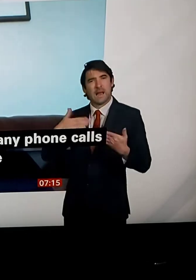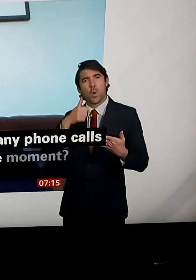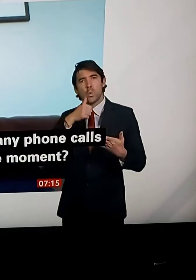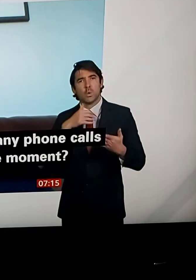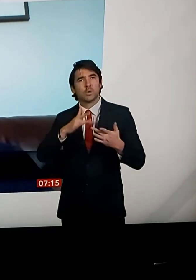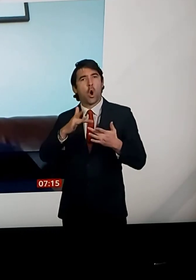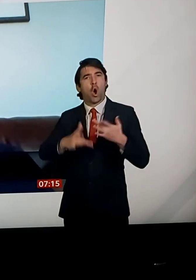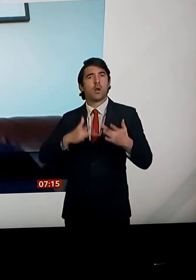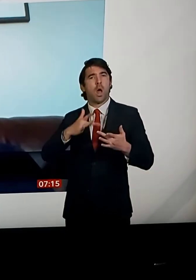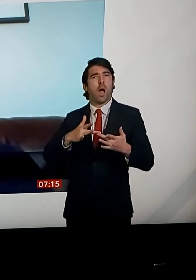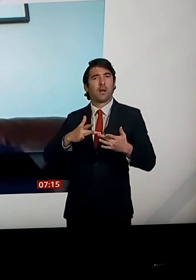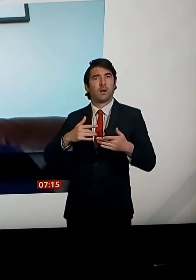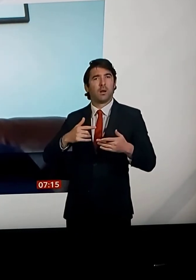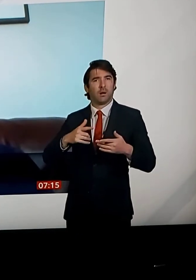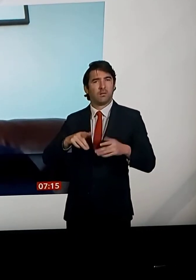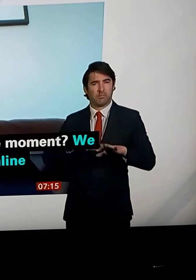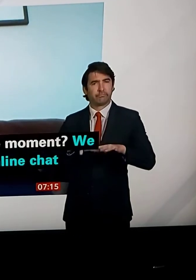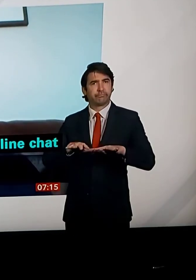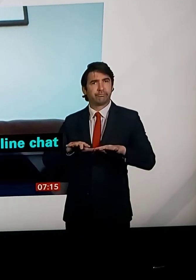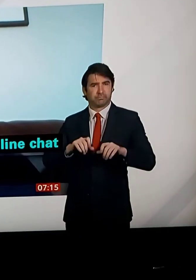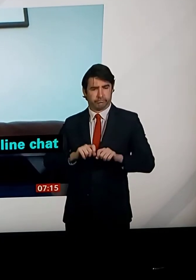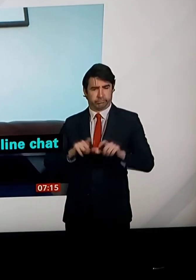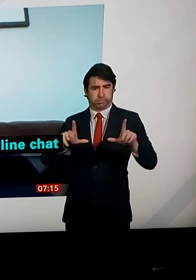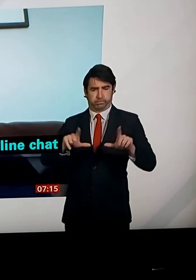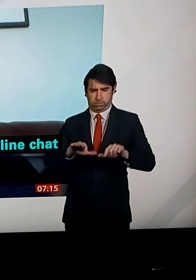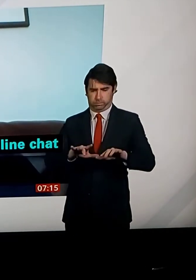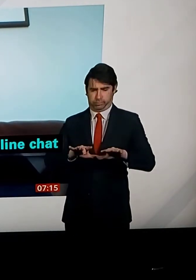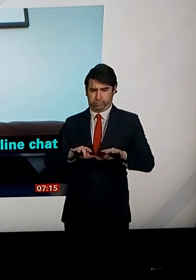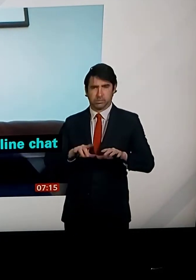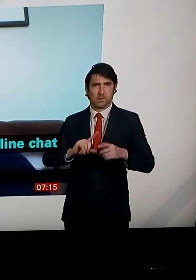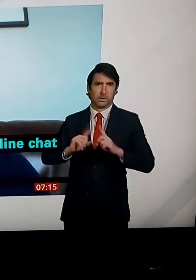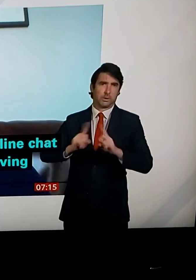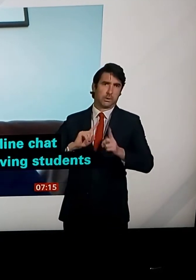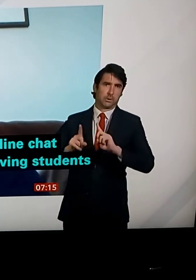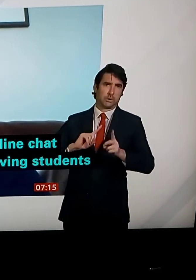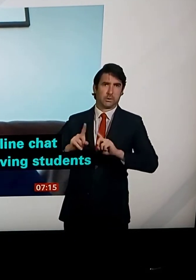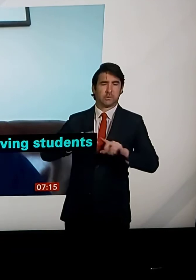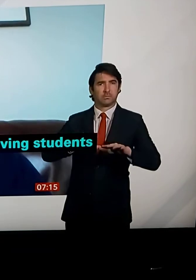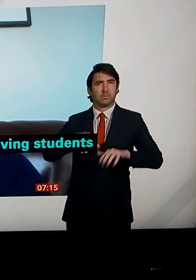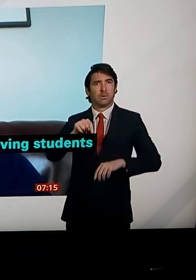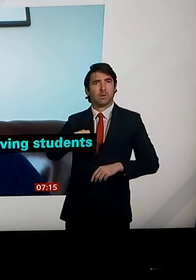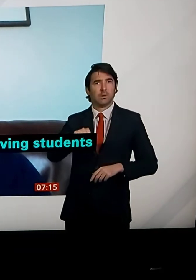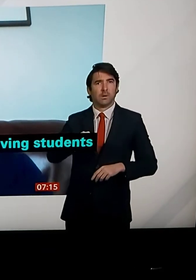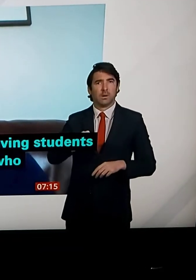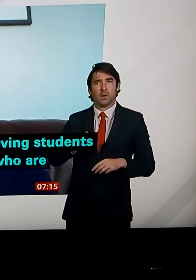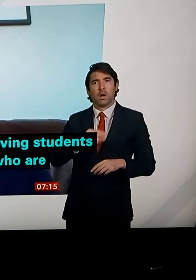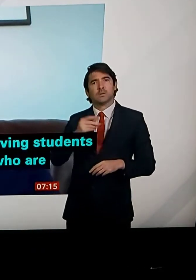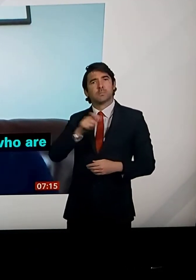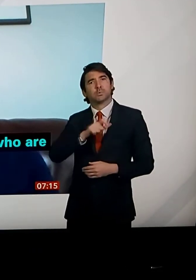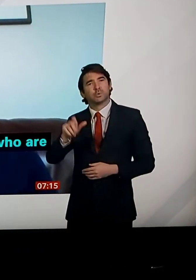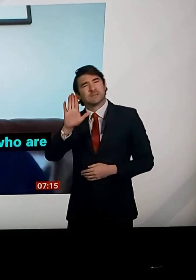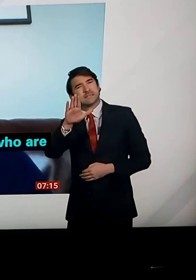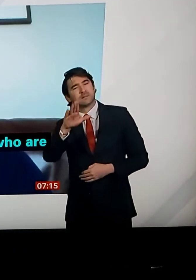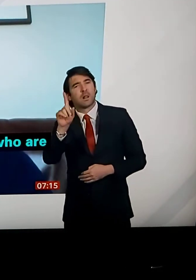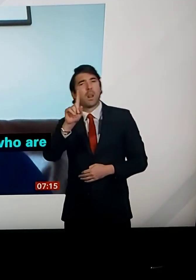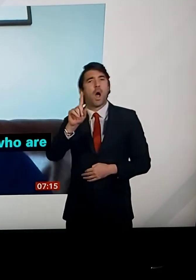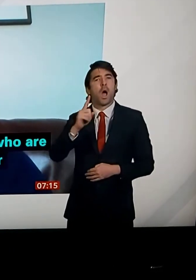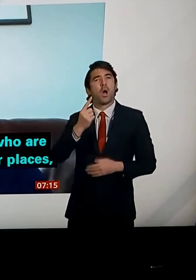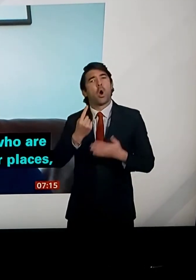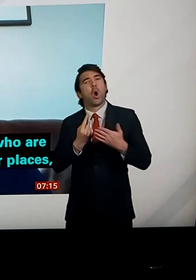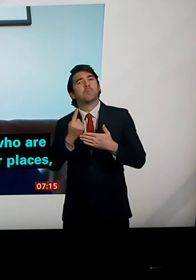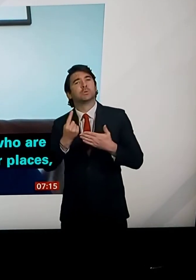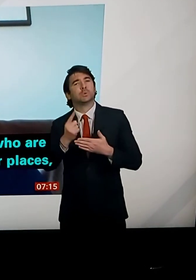students contact us regularly who are concerned about their places, who are wanting to understand what opportunities are available. And through that, we